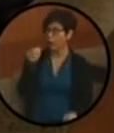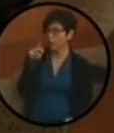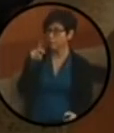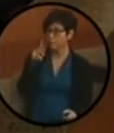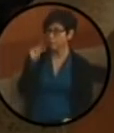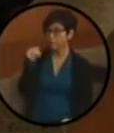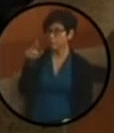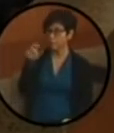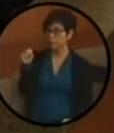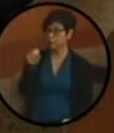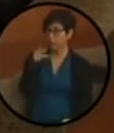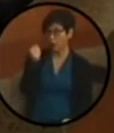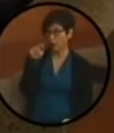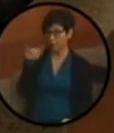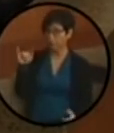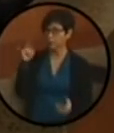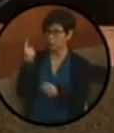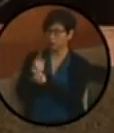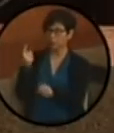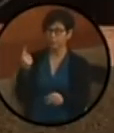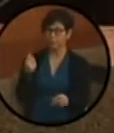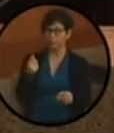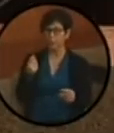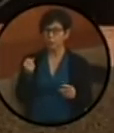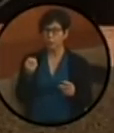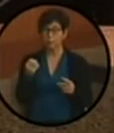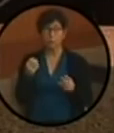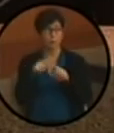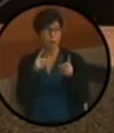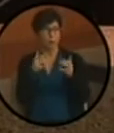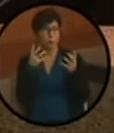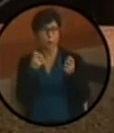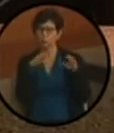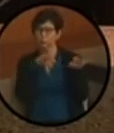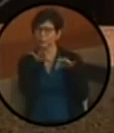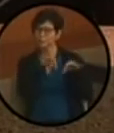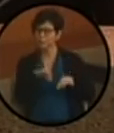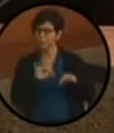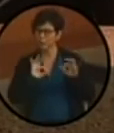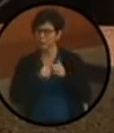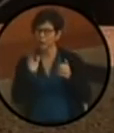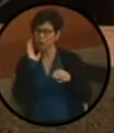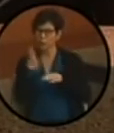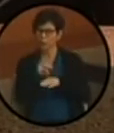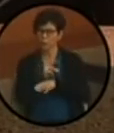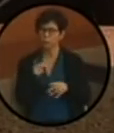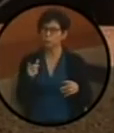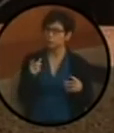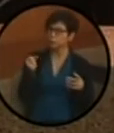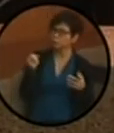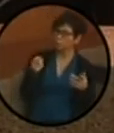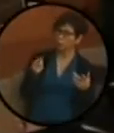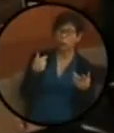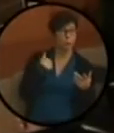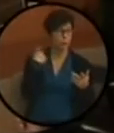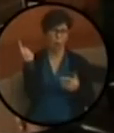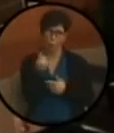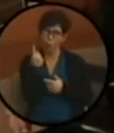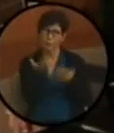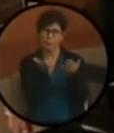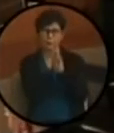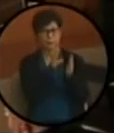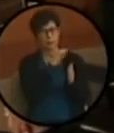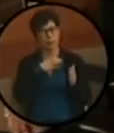That it, so I asked Mike to put it on. So we're asking, you're asking how to spend those funds when they're expended? Yes. Okay. Thank